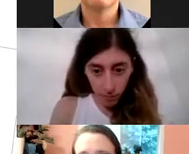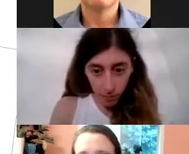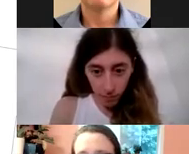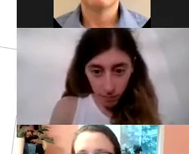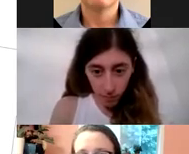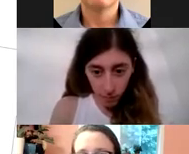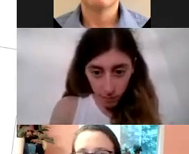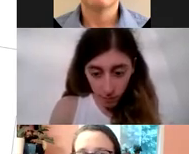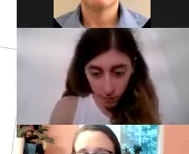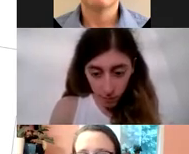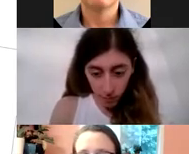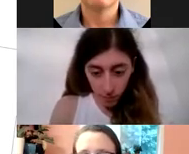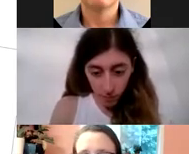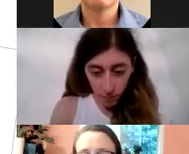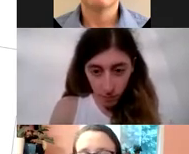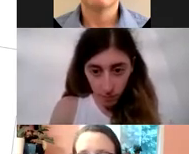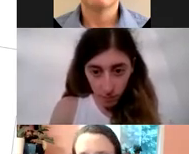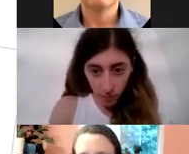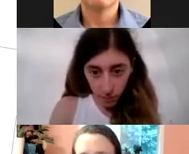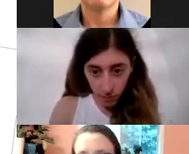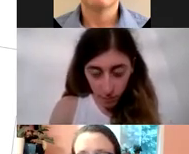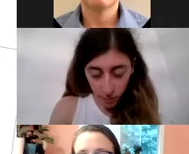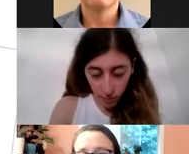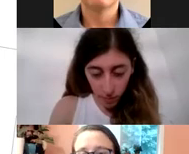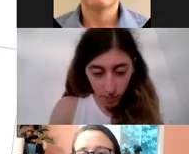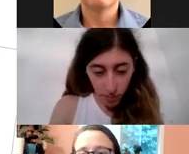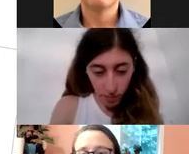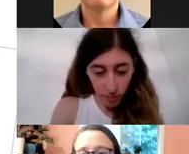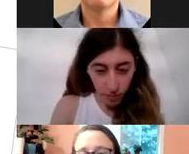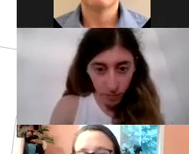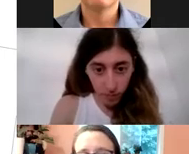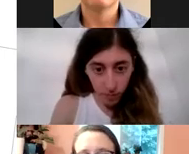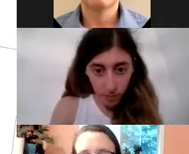are often shuffled around the healthcare system